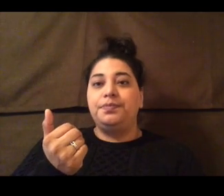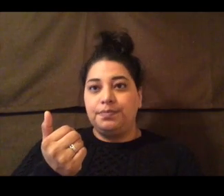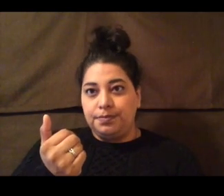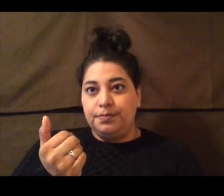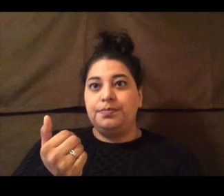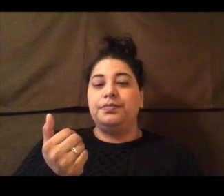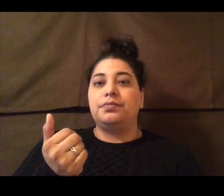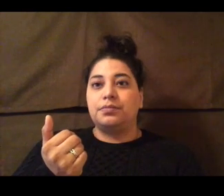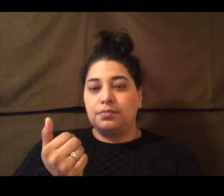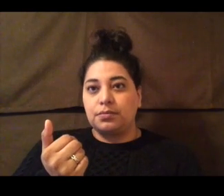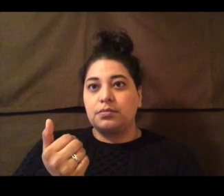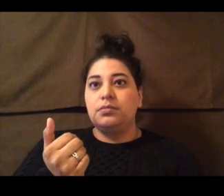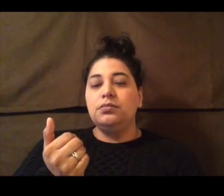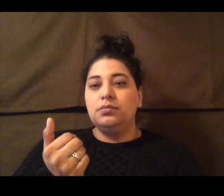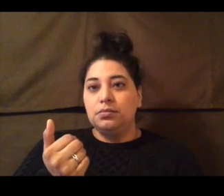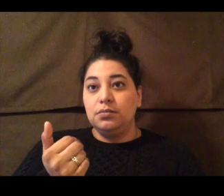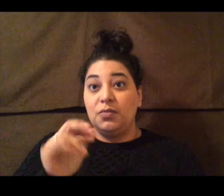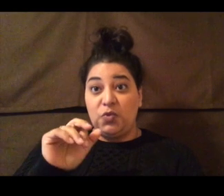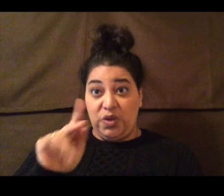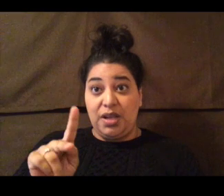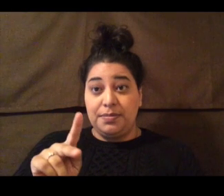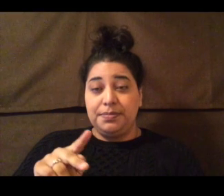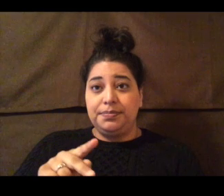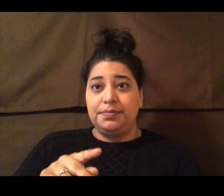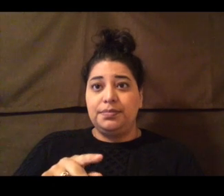Okay? Got to regroup.